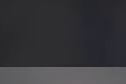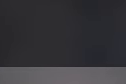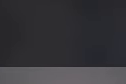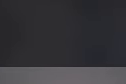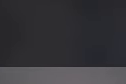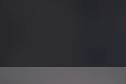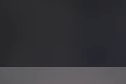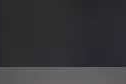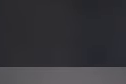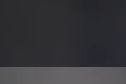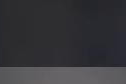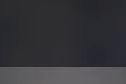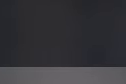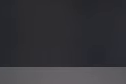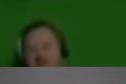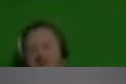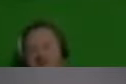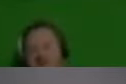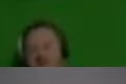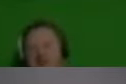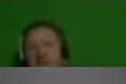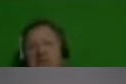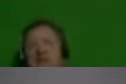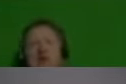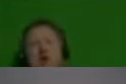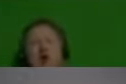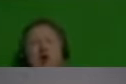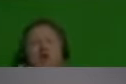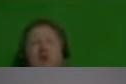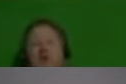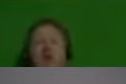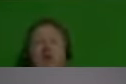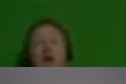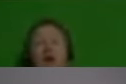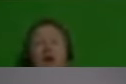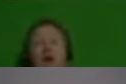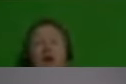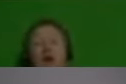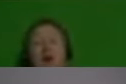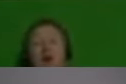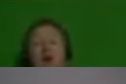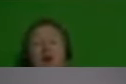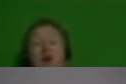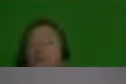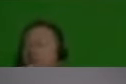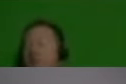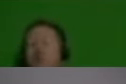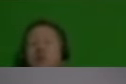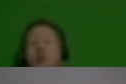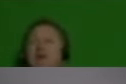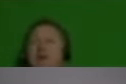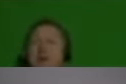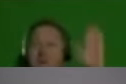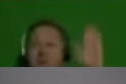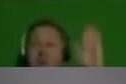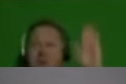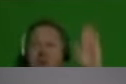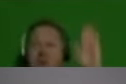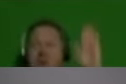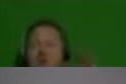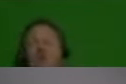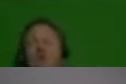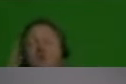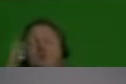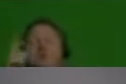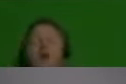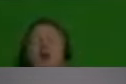to resolve problems caused by it. We can't have constant interruptions which does not comply with the rules. Speaker, yes.